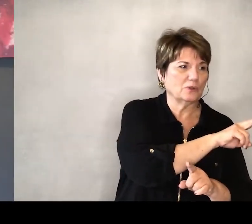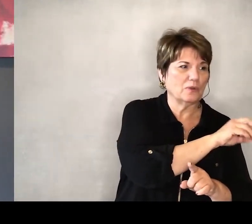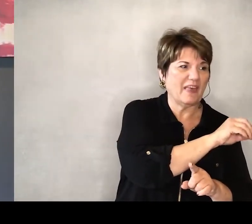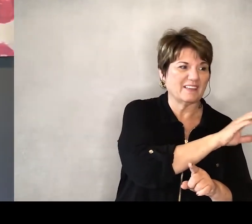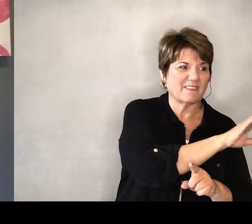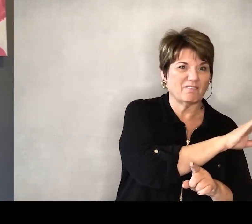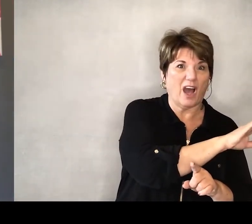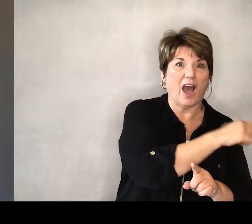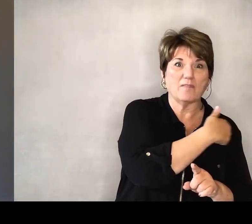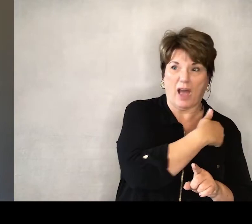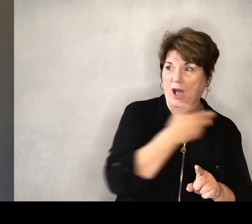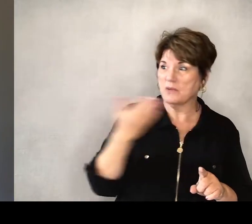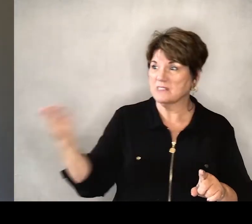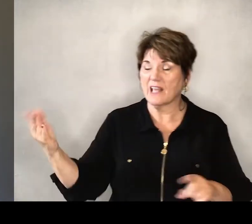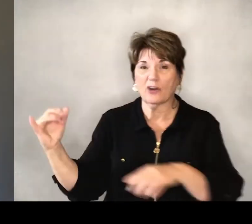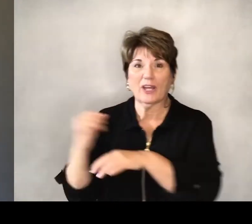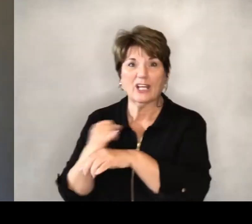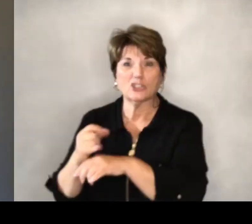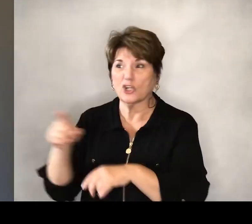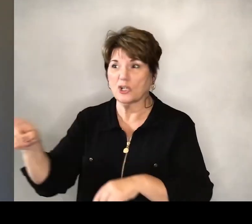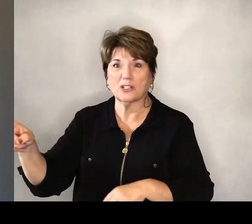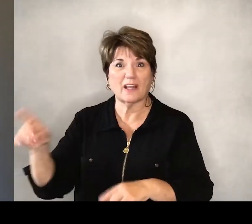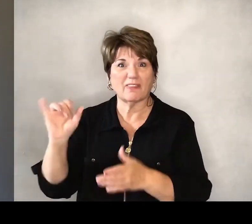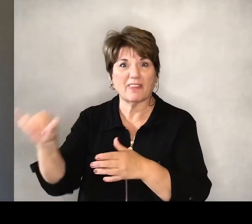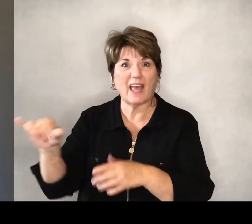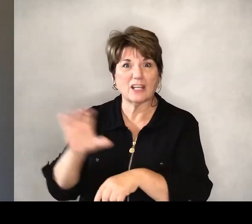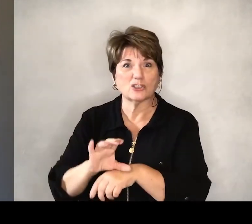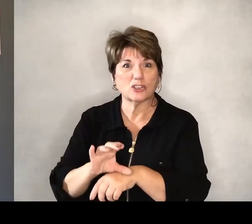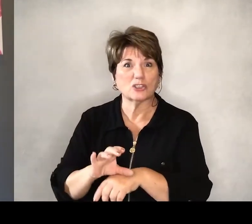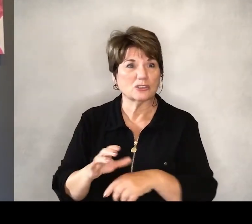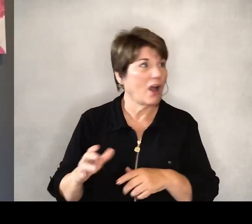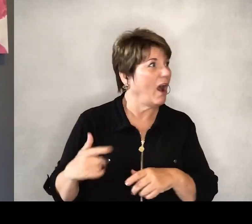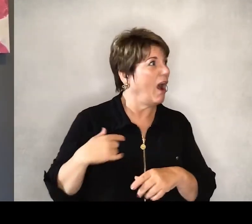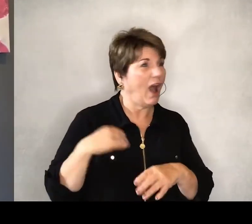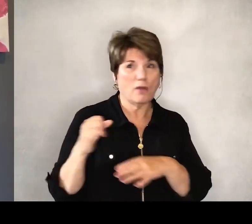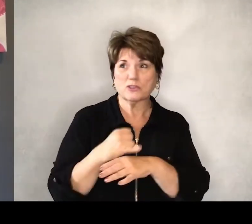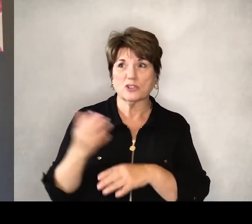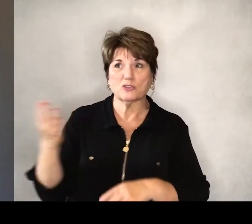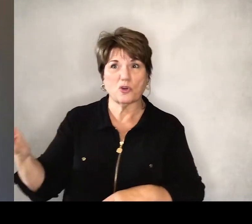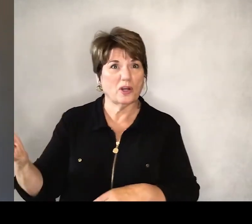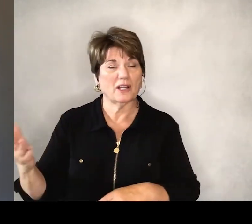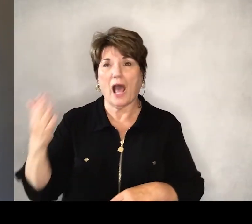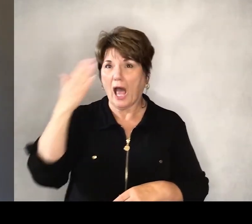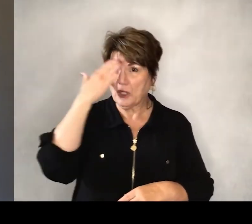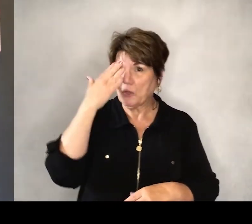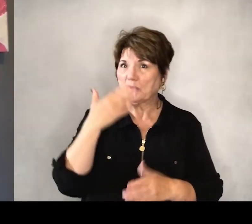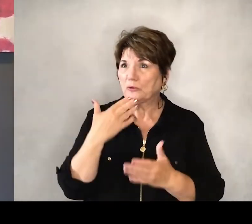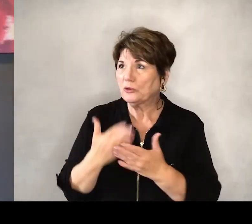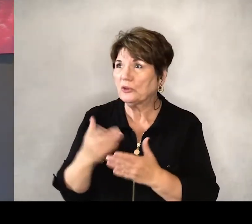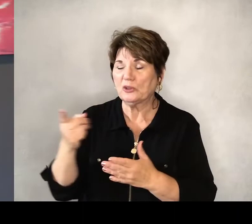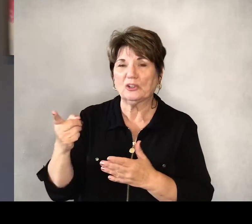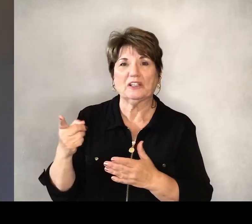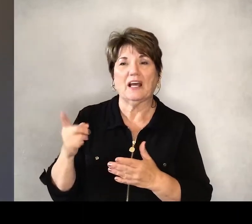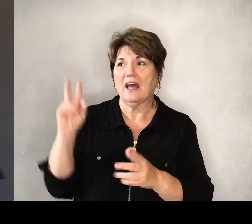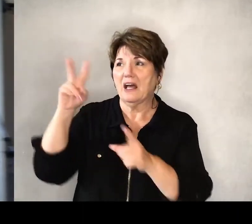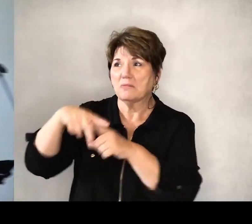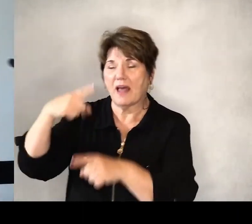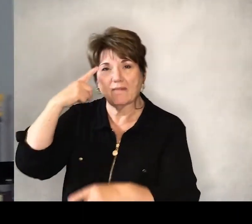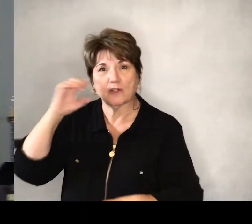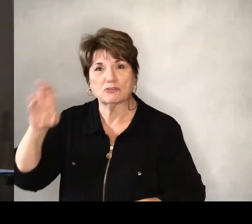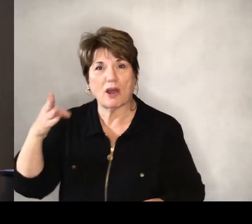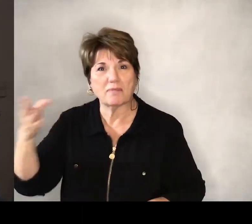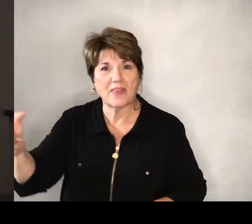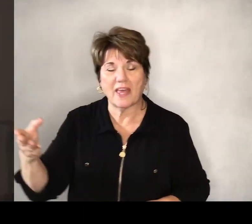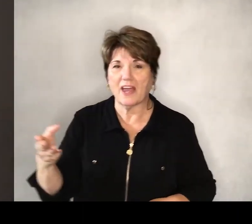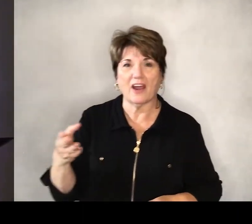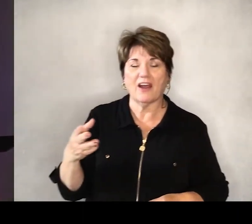Presbyterian Church. Oh my gosh, what an incredible story I'm going to tell my children. I was an intern in the place, and I knew it well. And then I applied for the job,